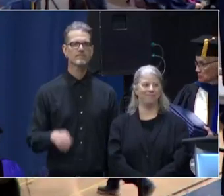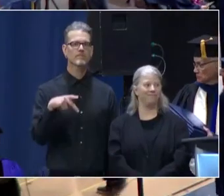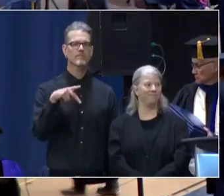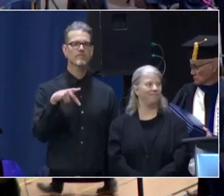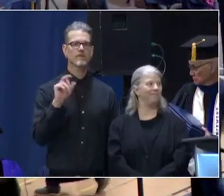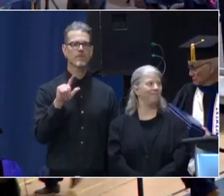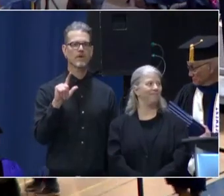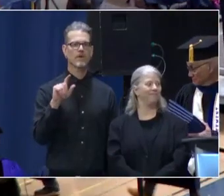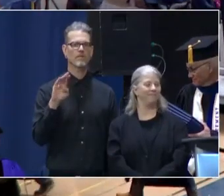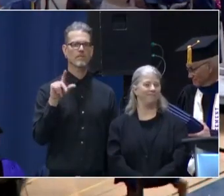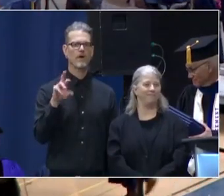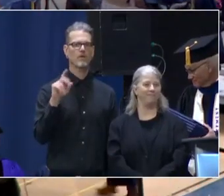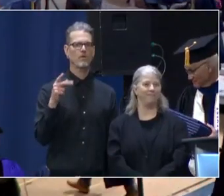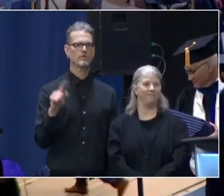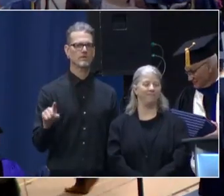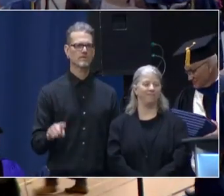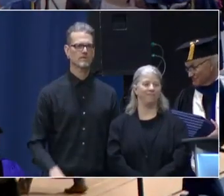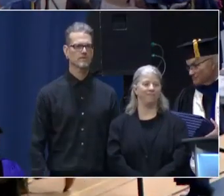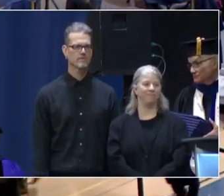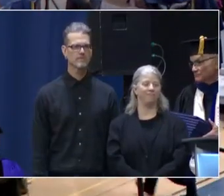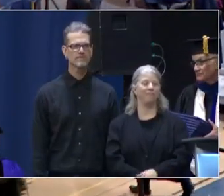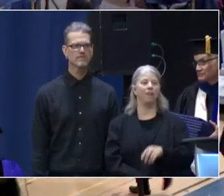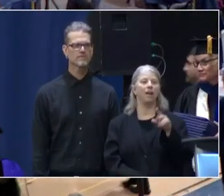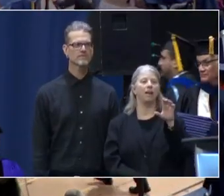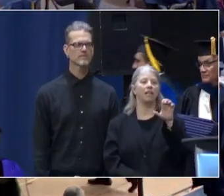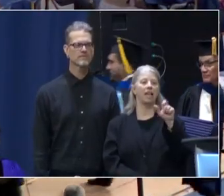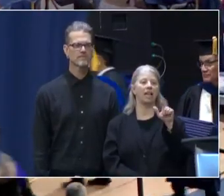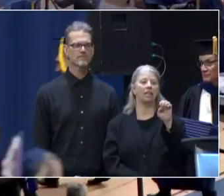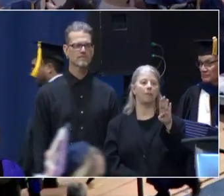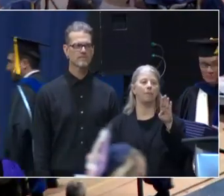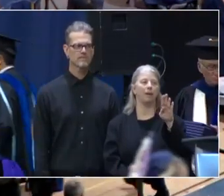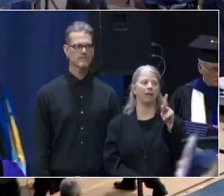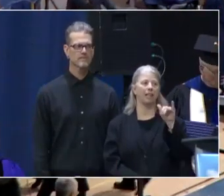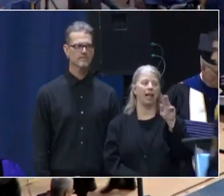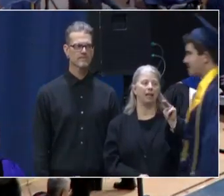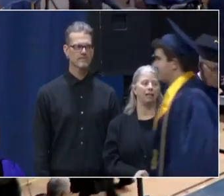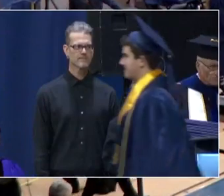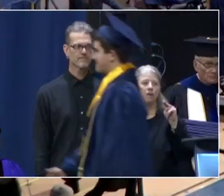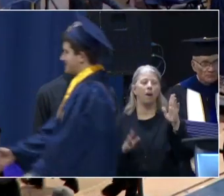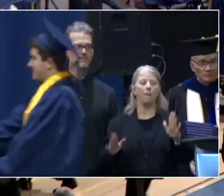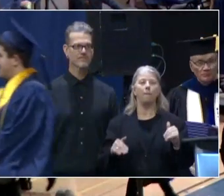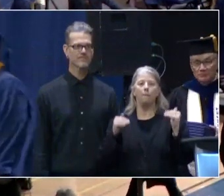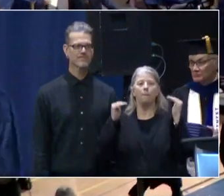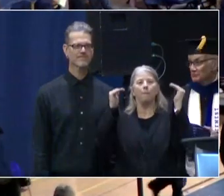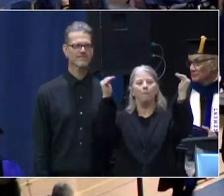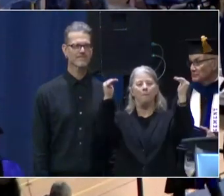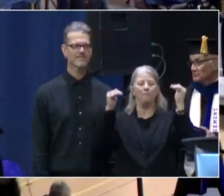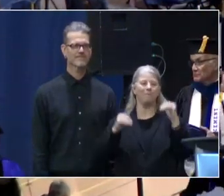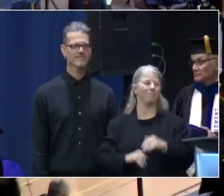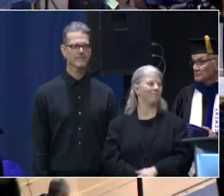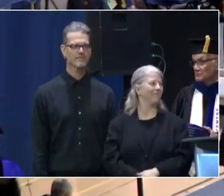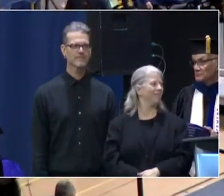Paul Buchholz. Caleb Klein, magna cum laude.